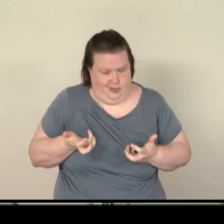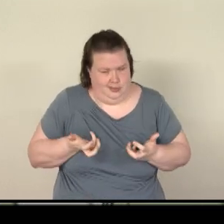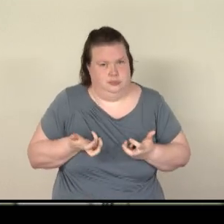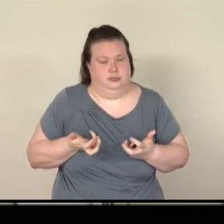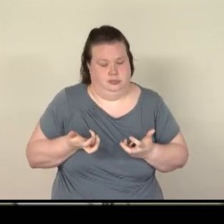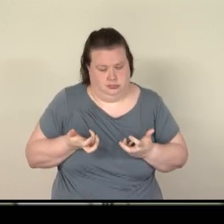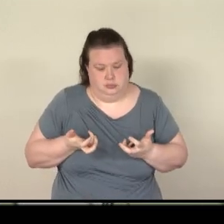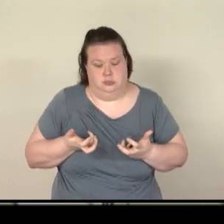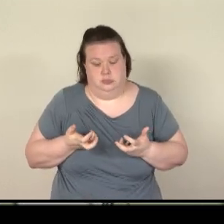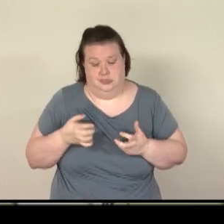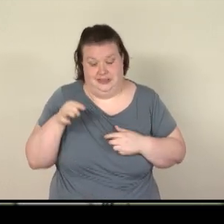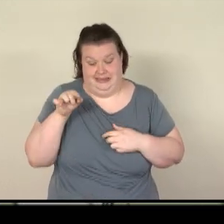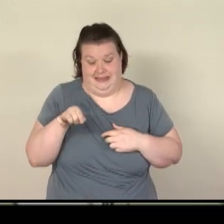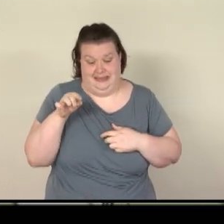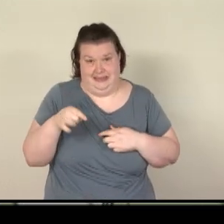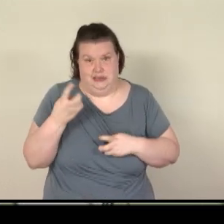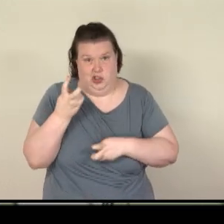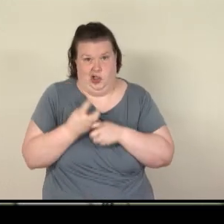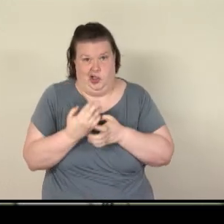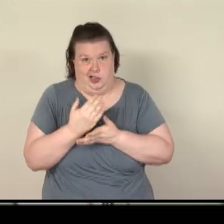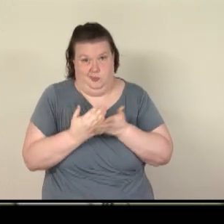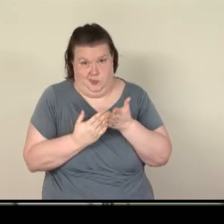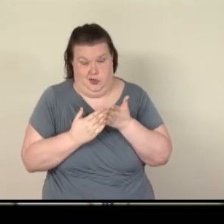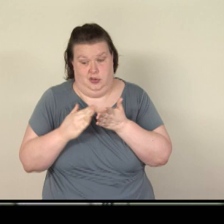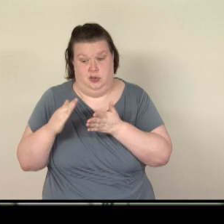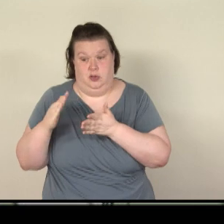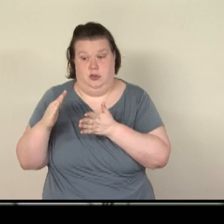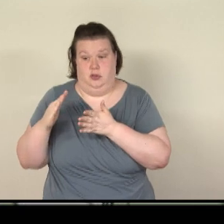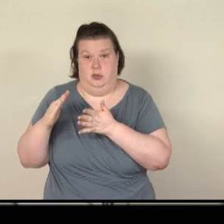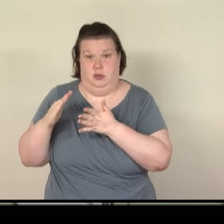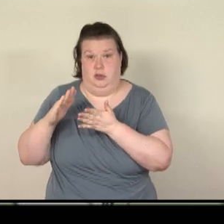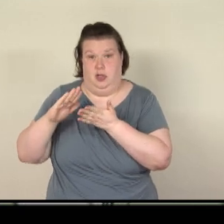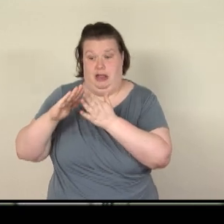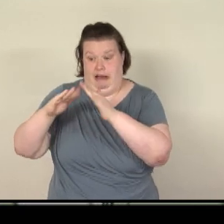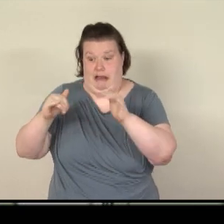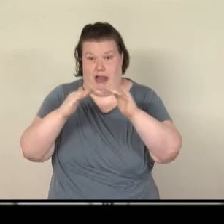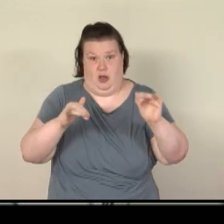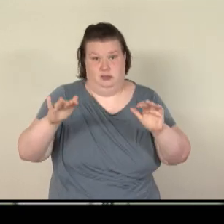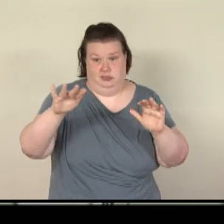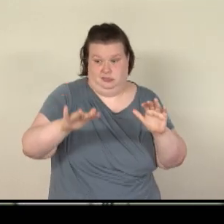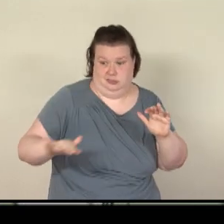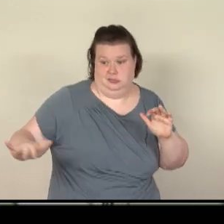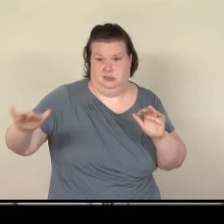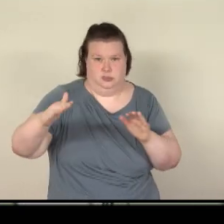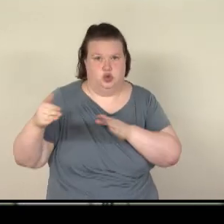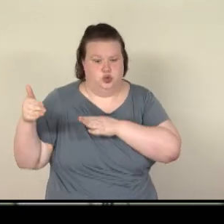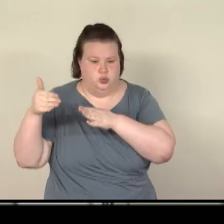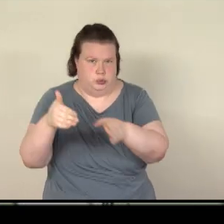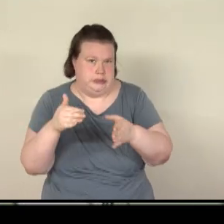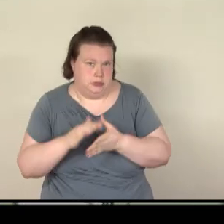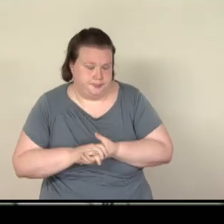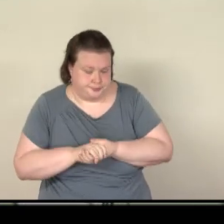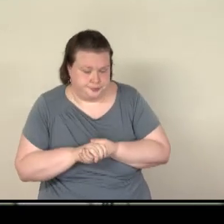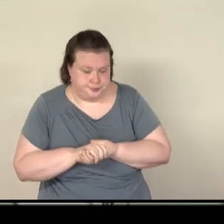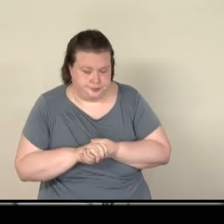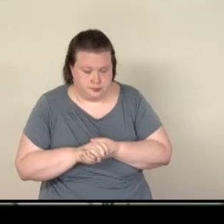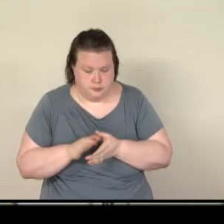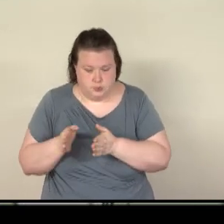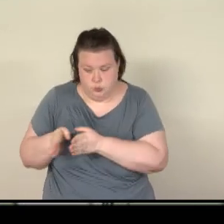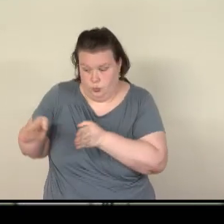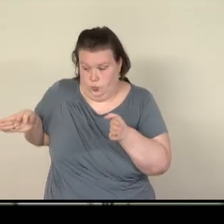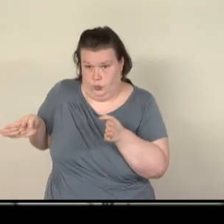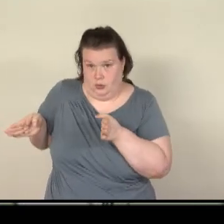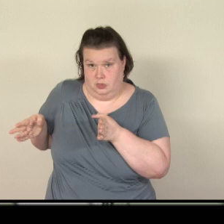definitely a choke point, being a residential street. Totally understood and having that wider exit